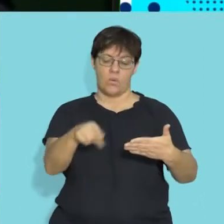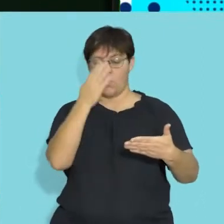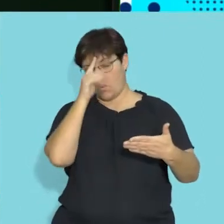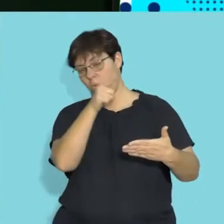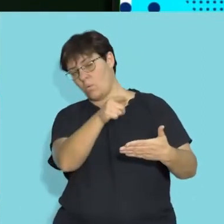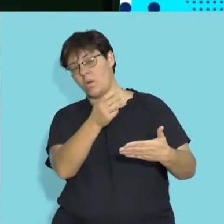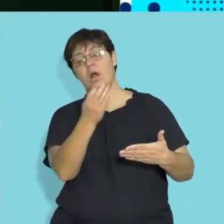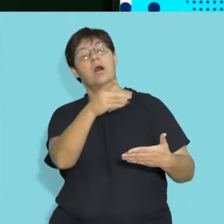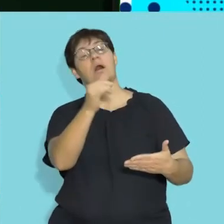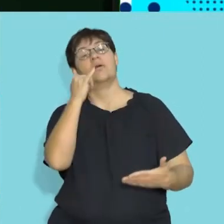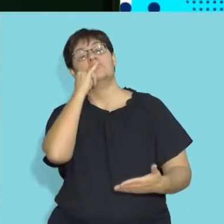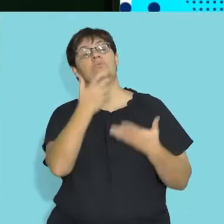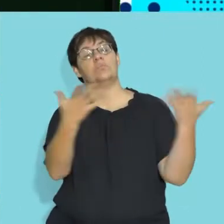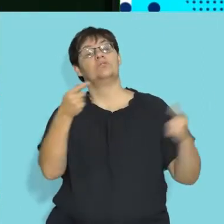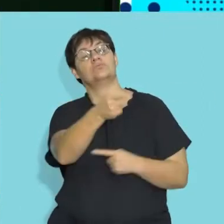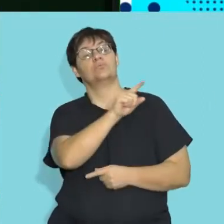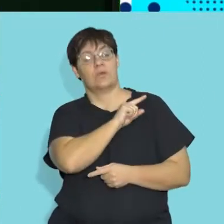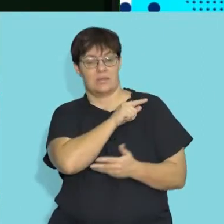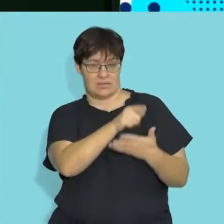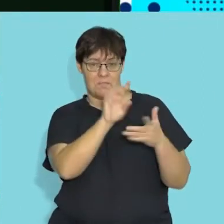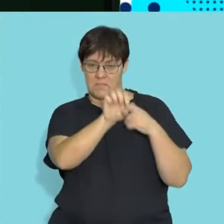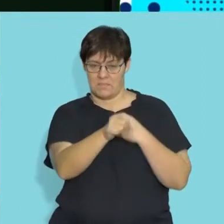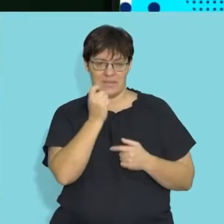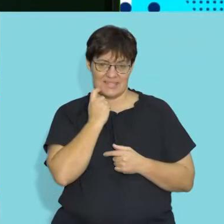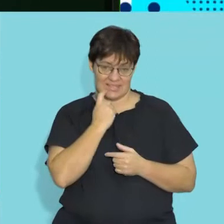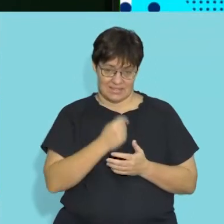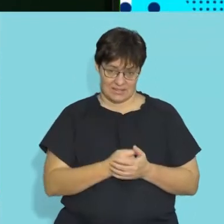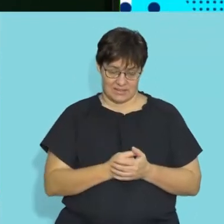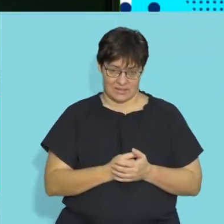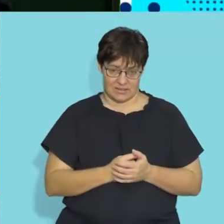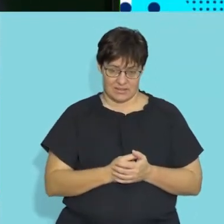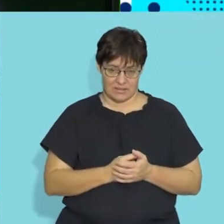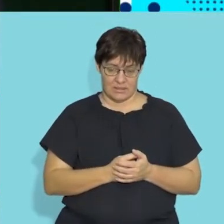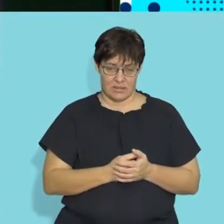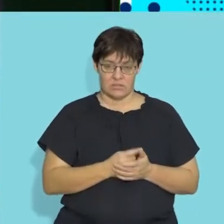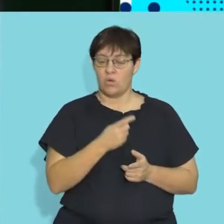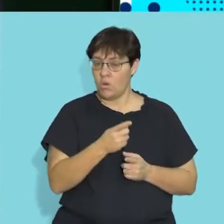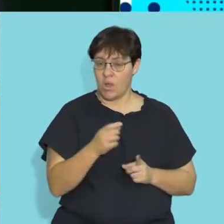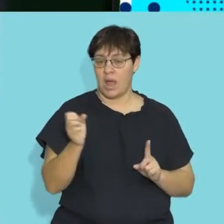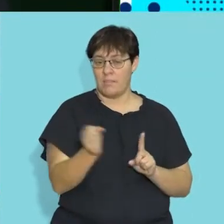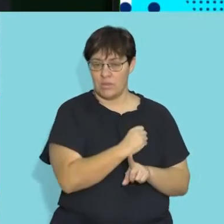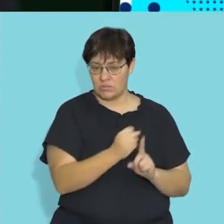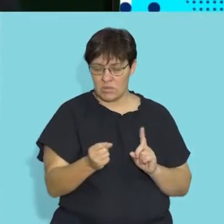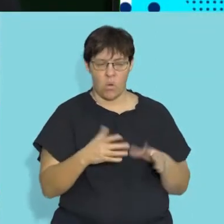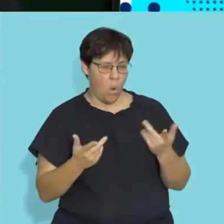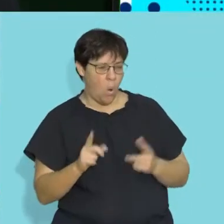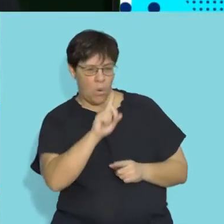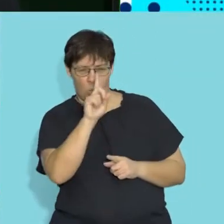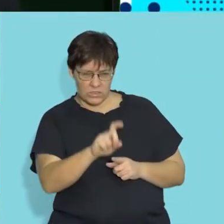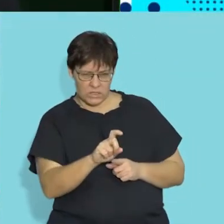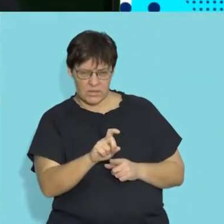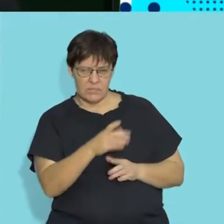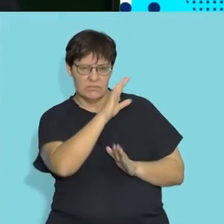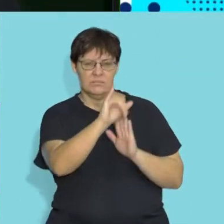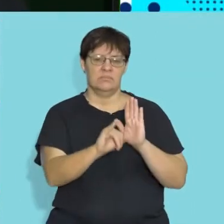them enter the PIN code to make a call, so you know if there's any query, you can